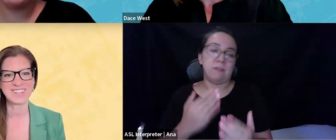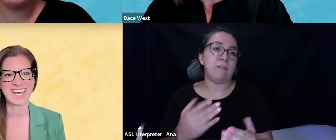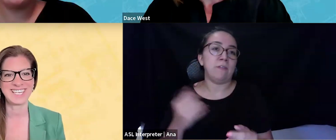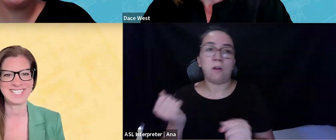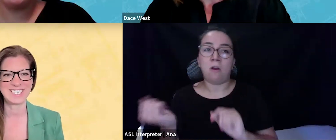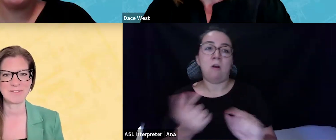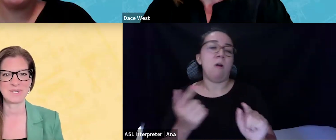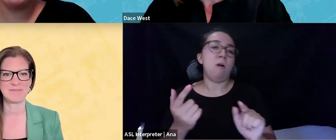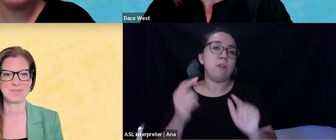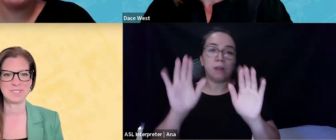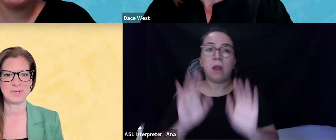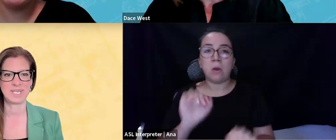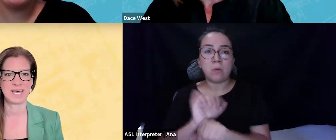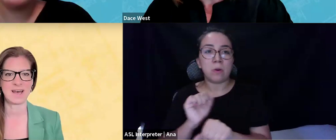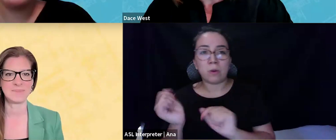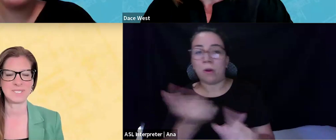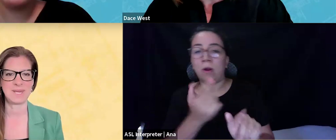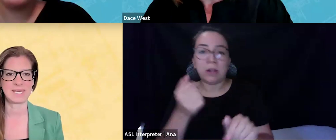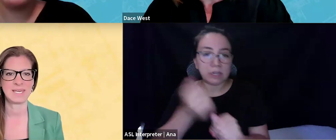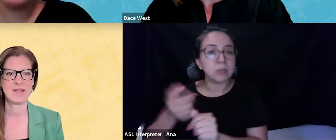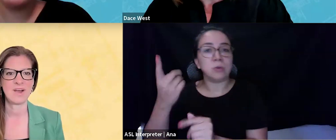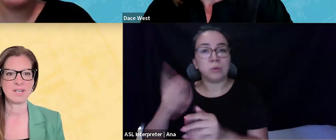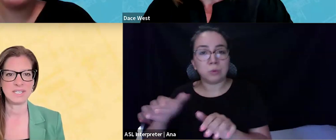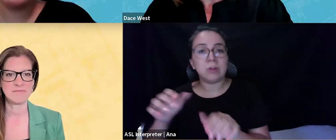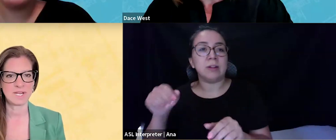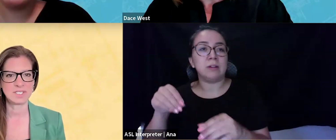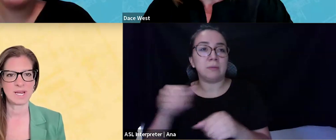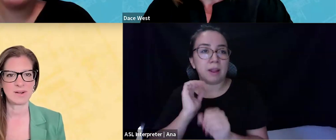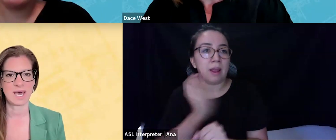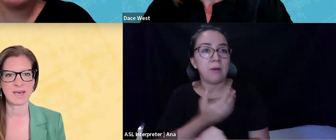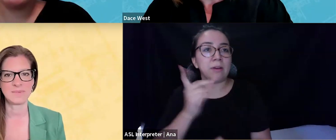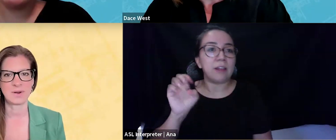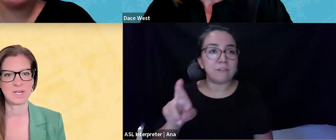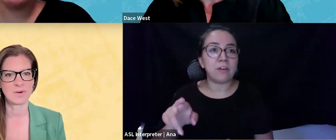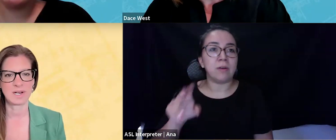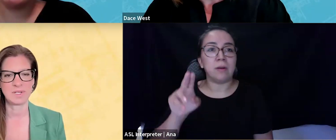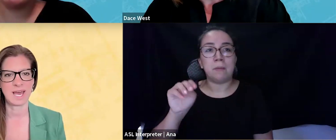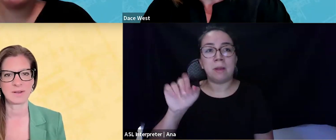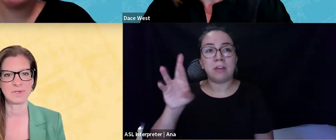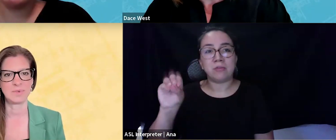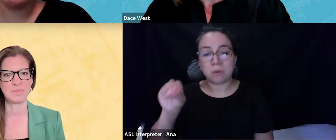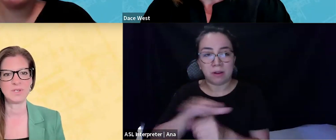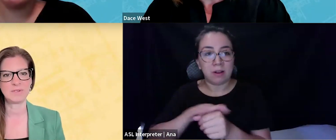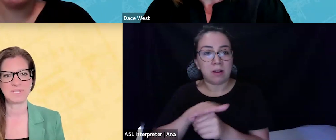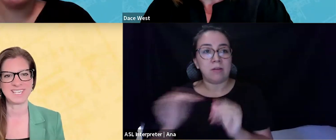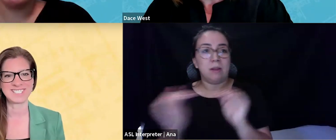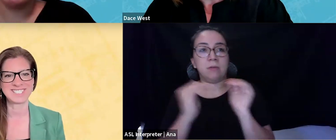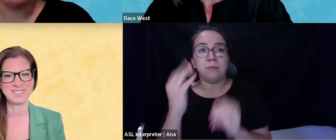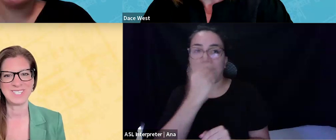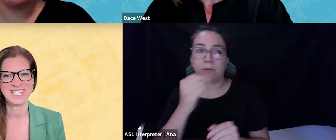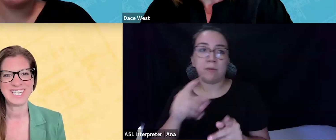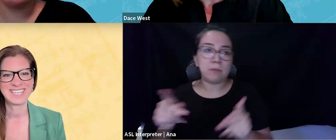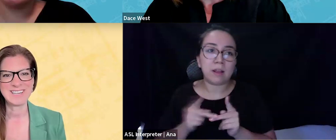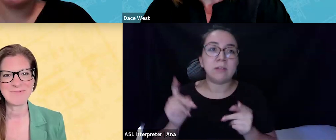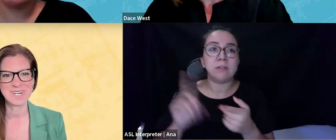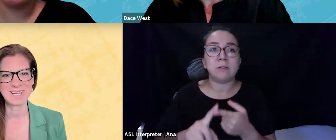great work that each and every one of you are doing to make our Denver metro area, an incredible, equitable, beautiful place